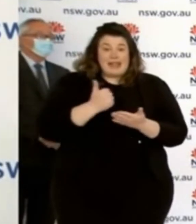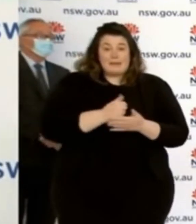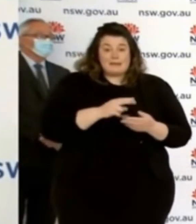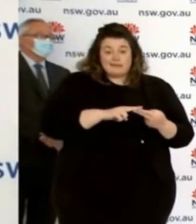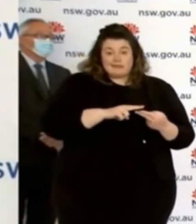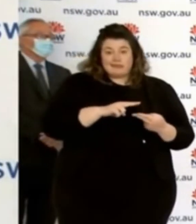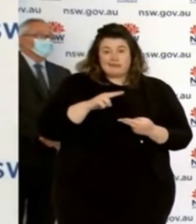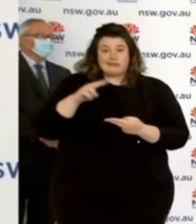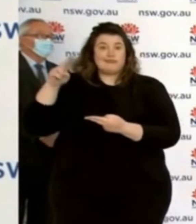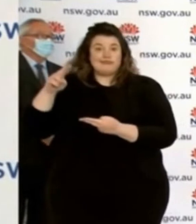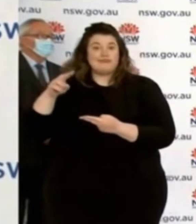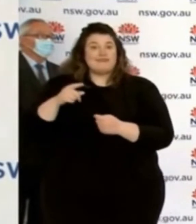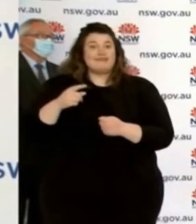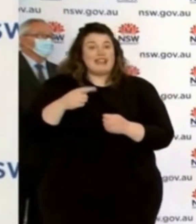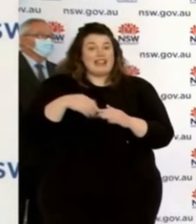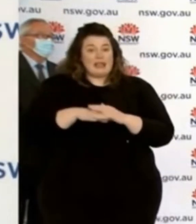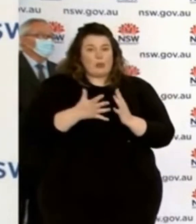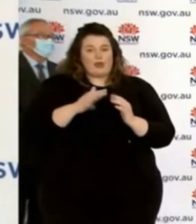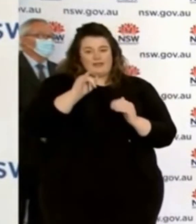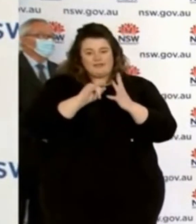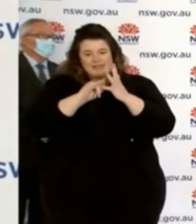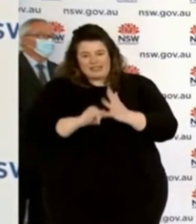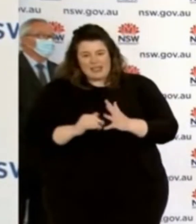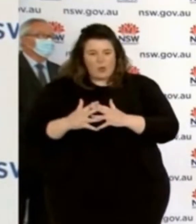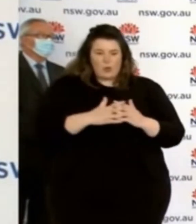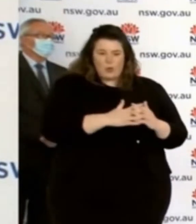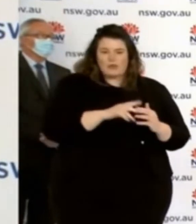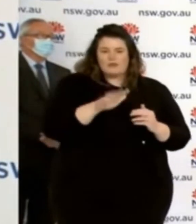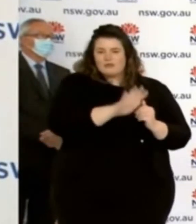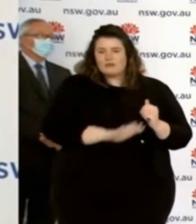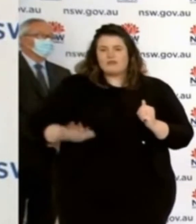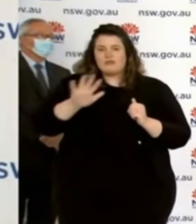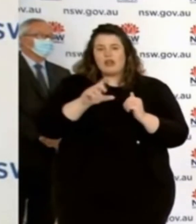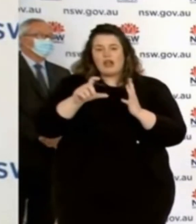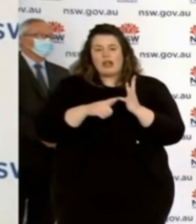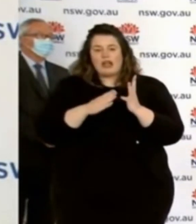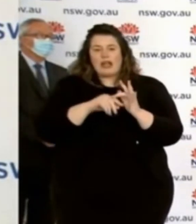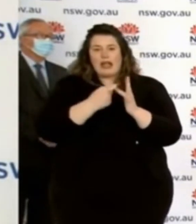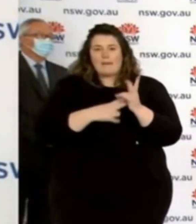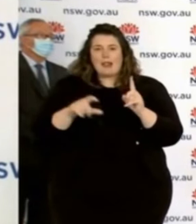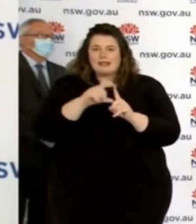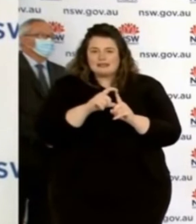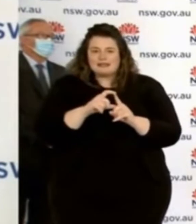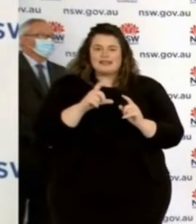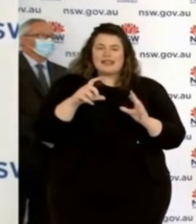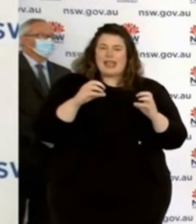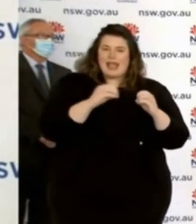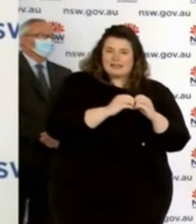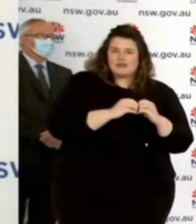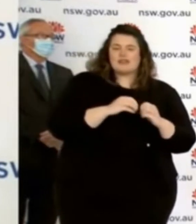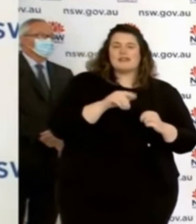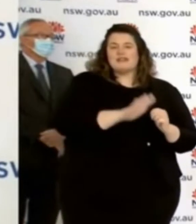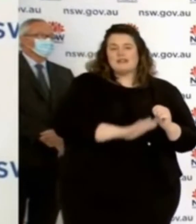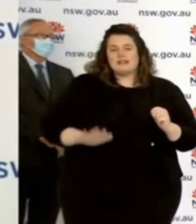continue in those areas that we've previously talked about. So that Cumberland LGA, that Canterbury Bankstown LGA,